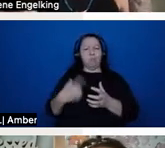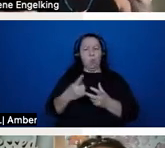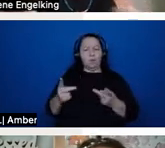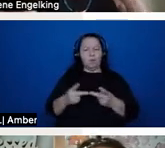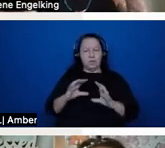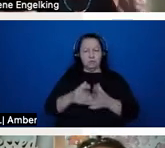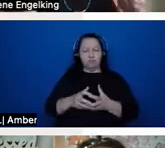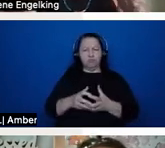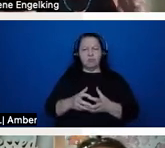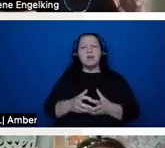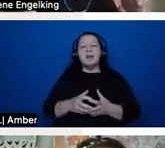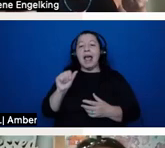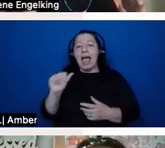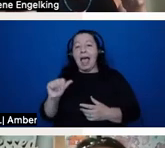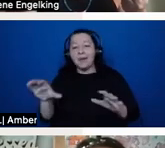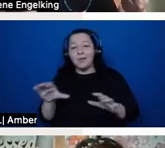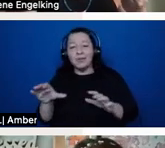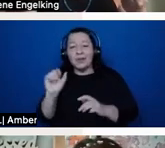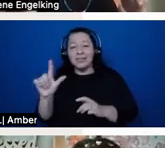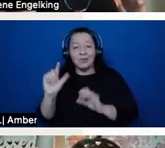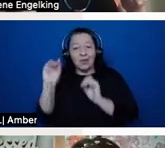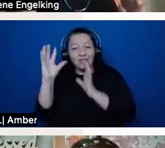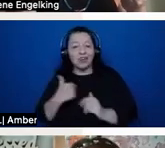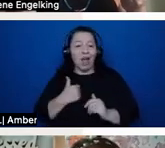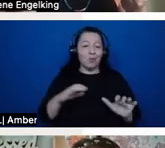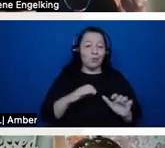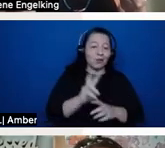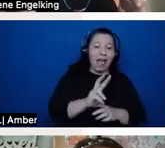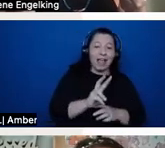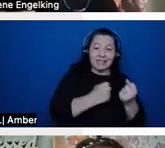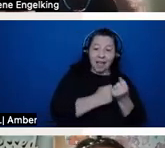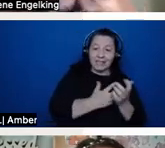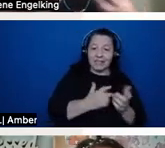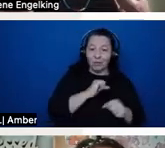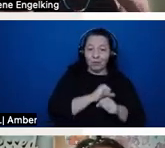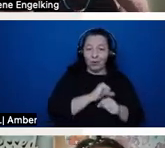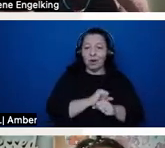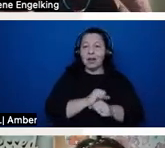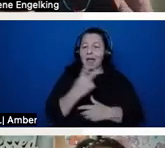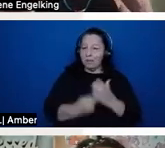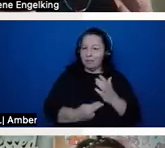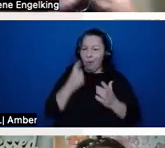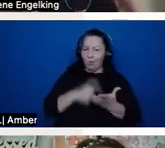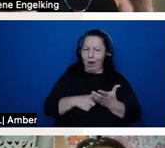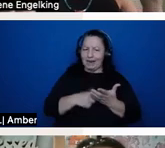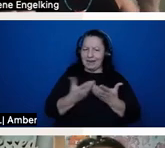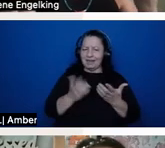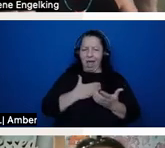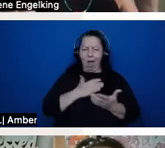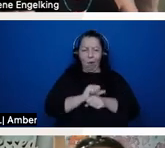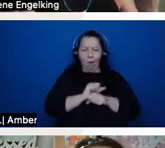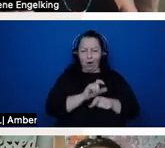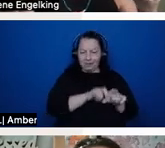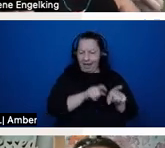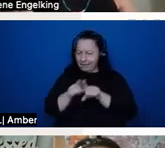health education and I was doing sexual violence advocacy. And we're recognizing the overlaps between our work. We met because of our